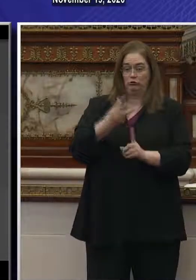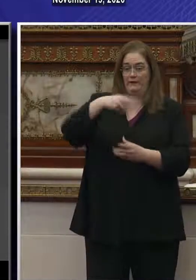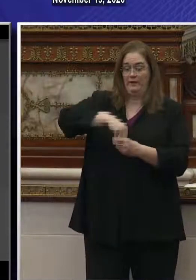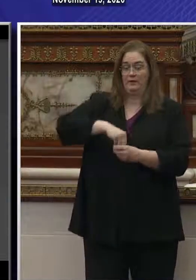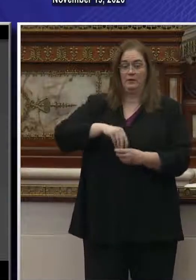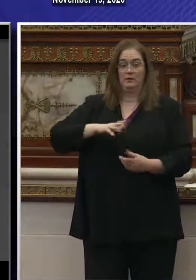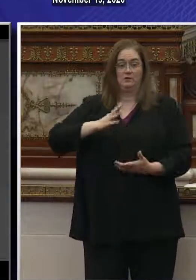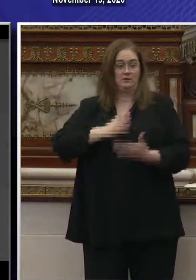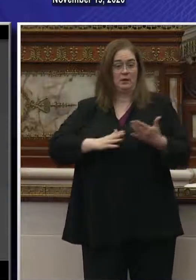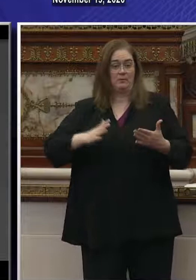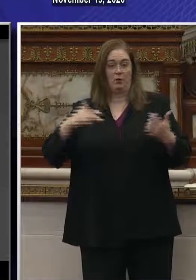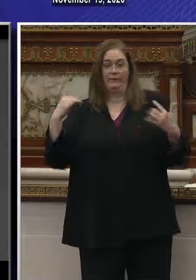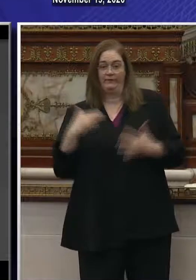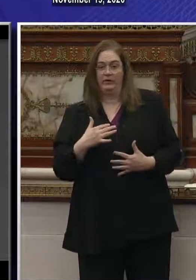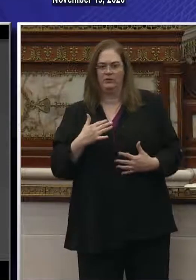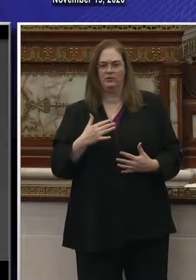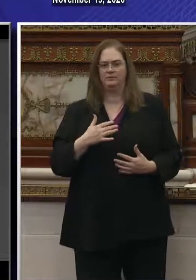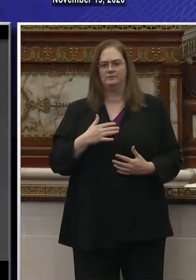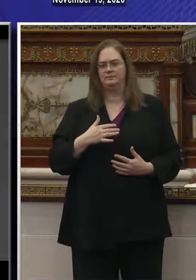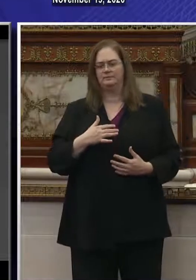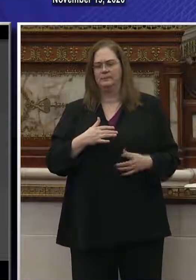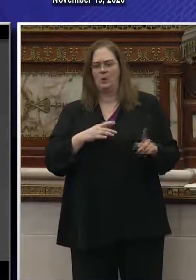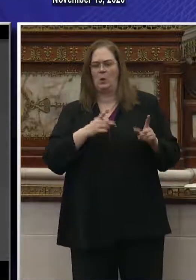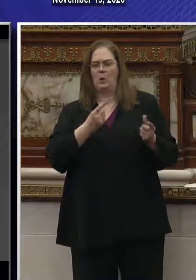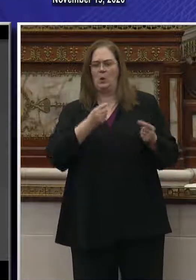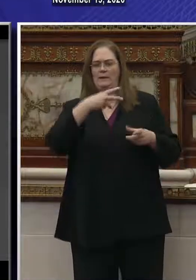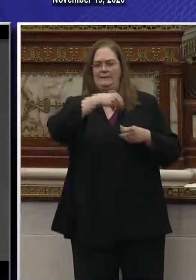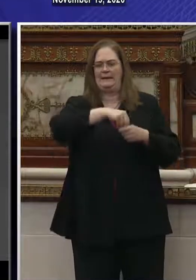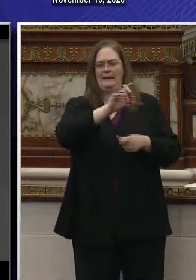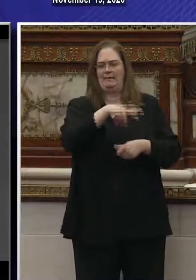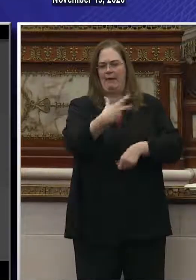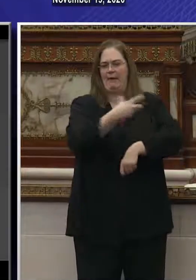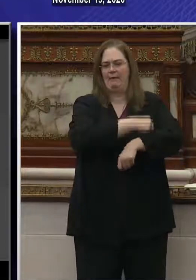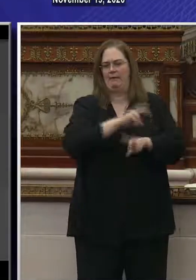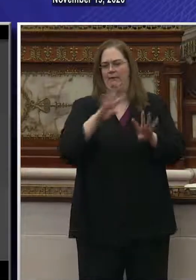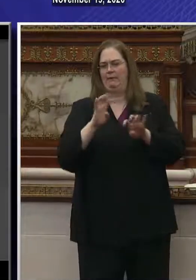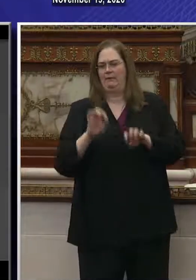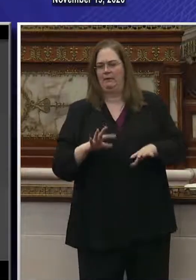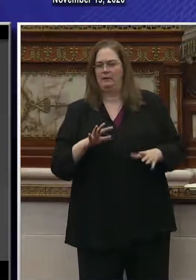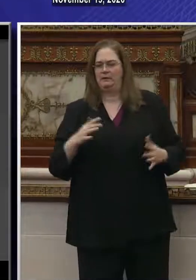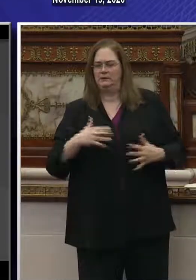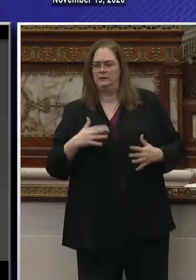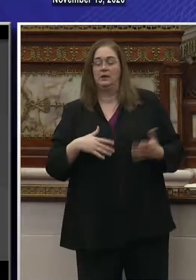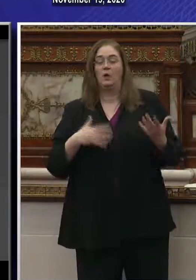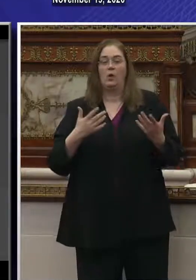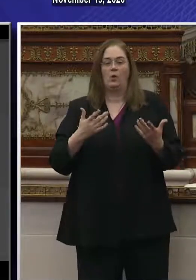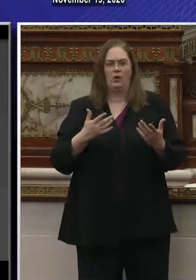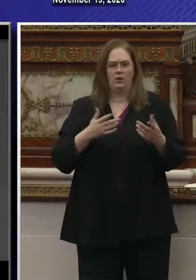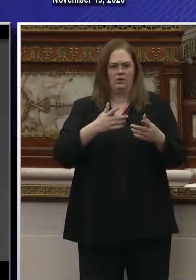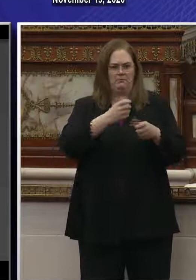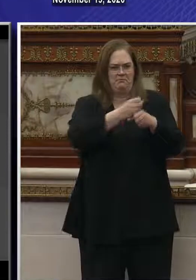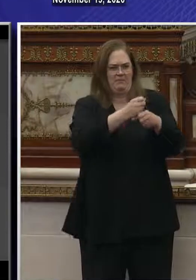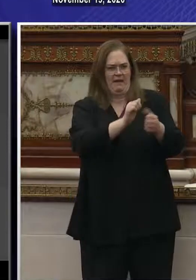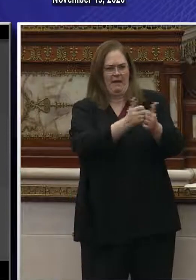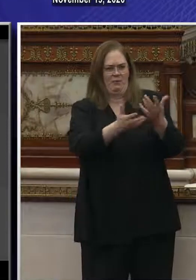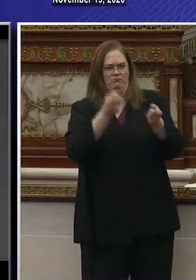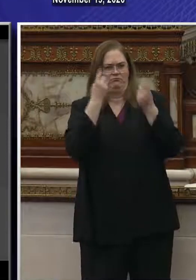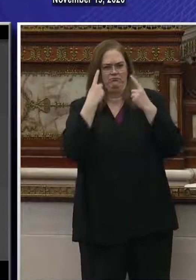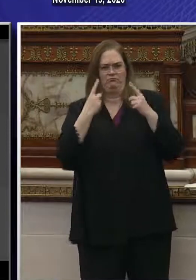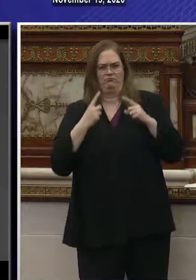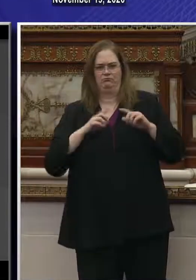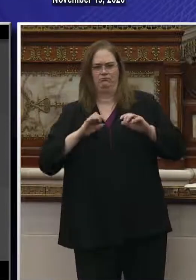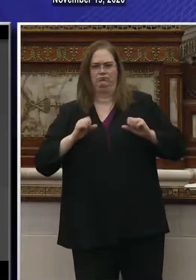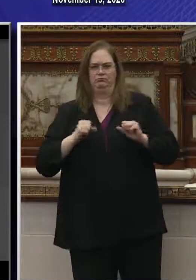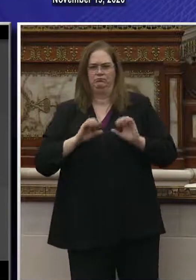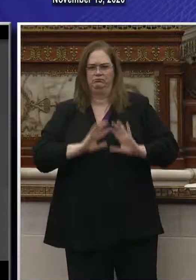fear, the unknown contents of what's in a vial, the unknown process of how it comes to be. And then there